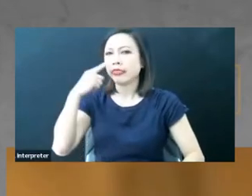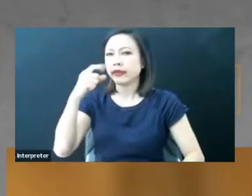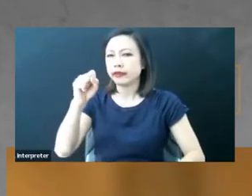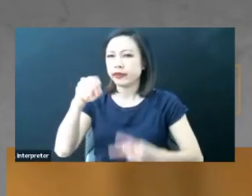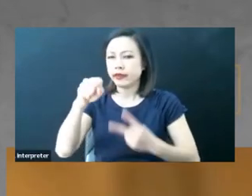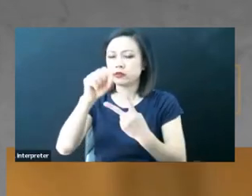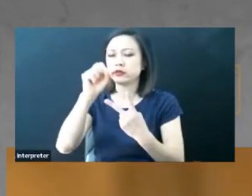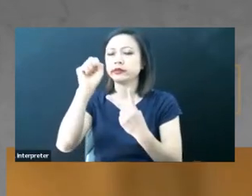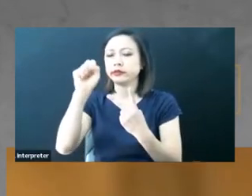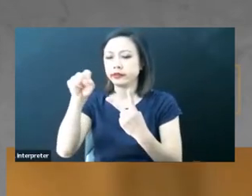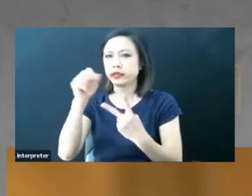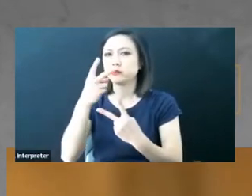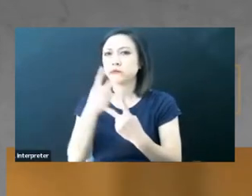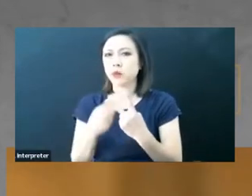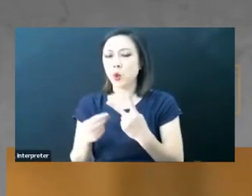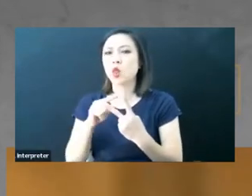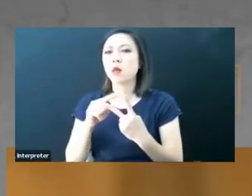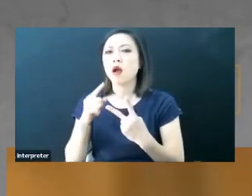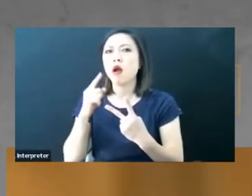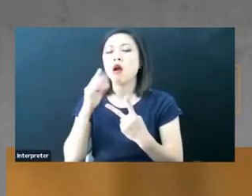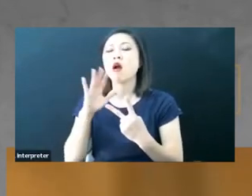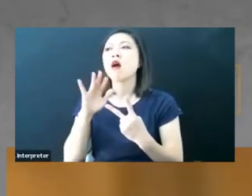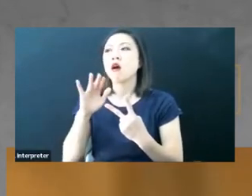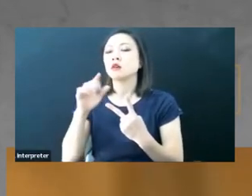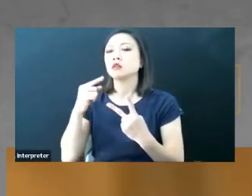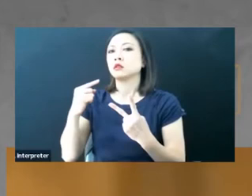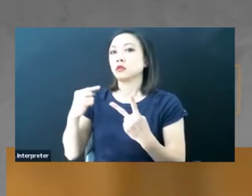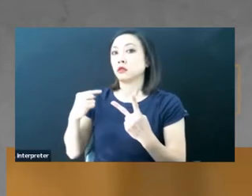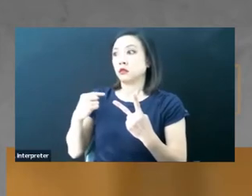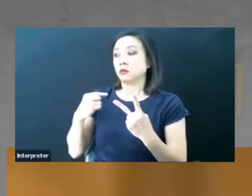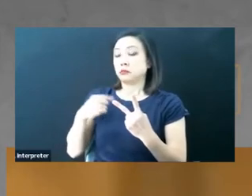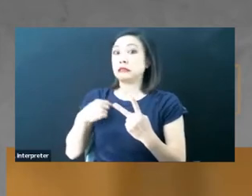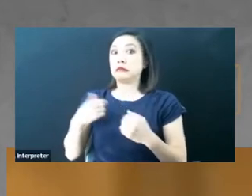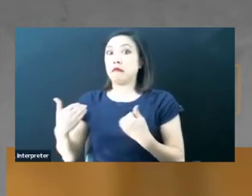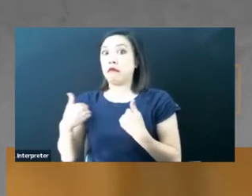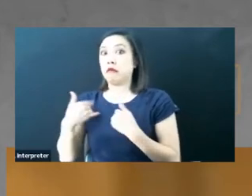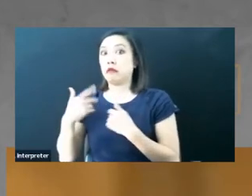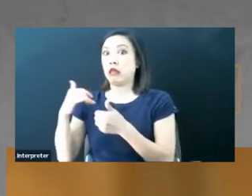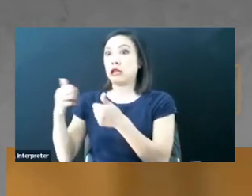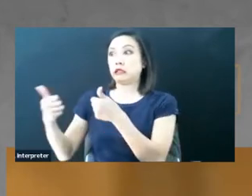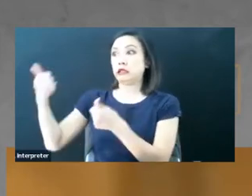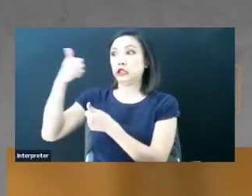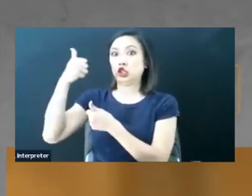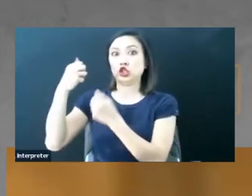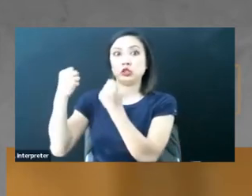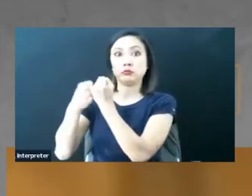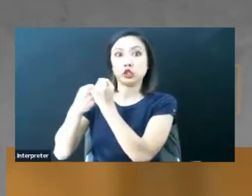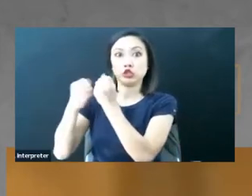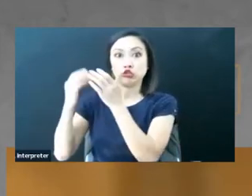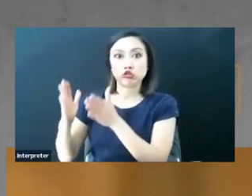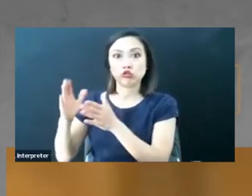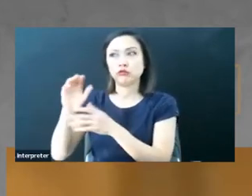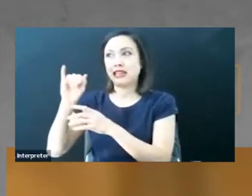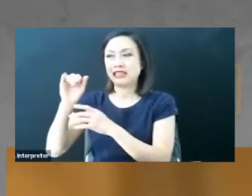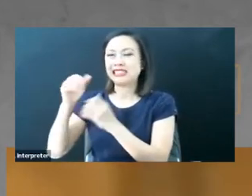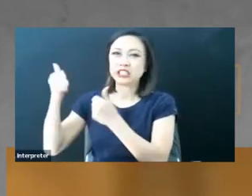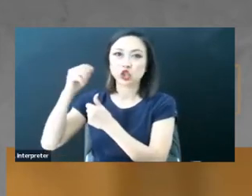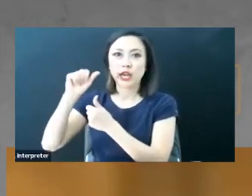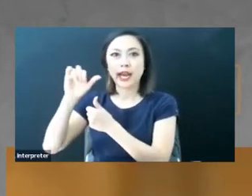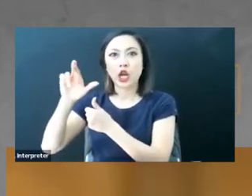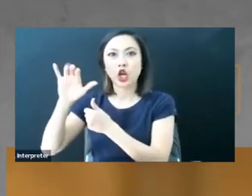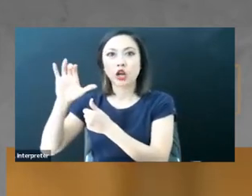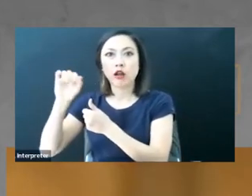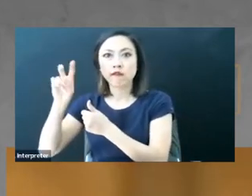already said the importance of sponsors. I think actually having that senior air cover, having that confirmation, affirmation,